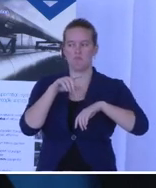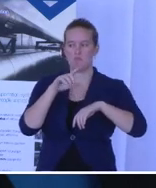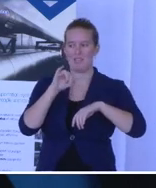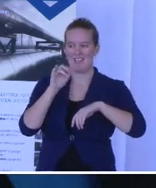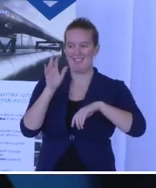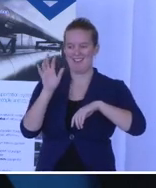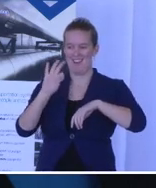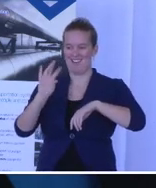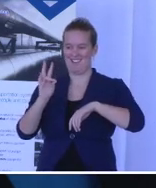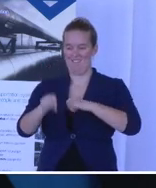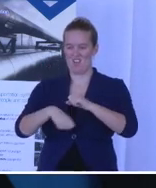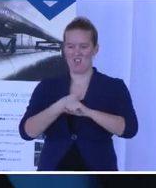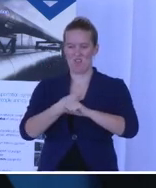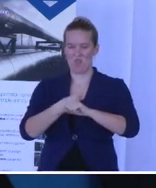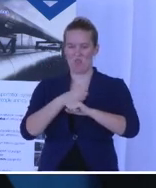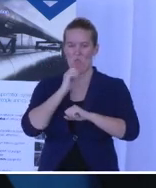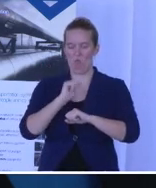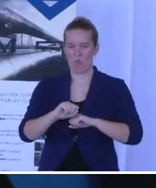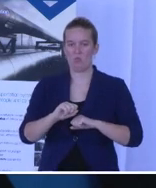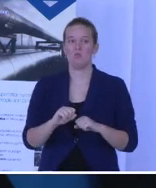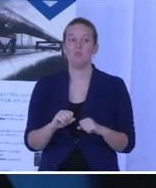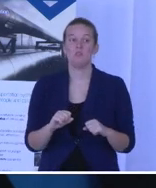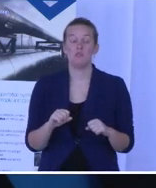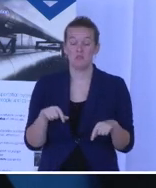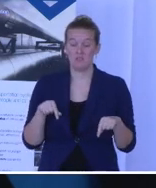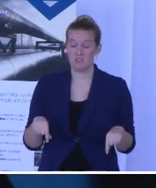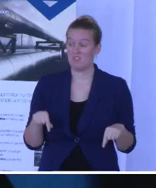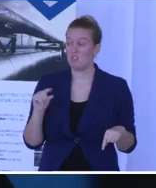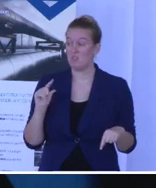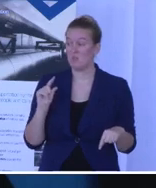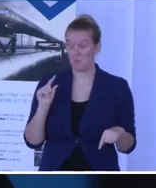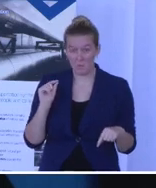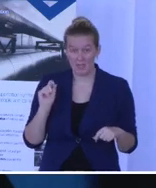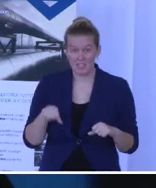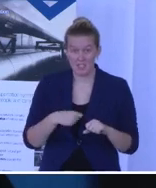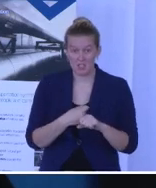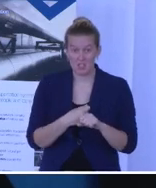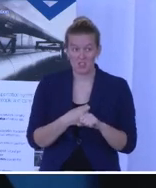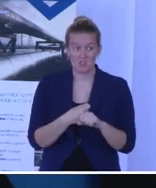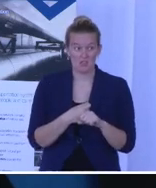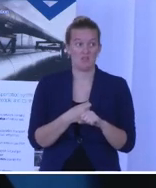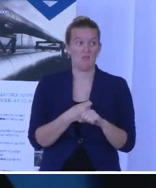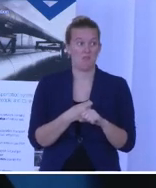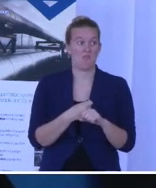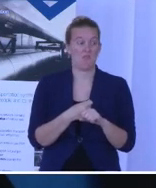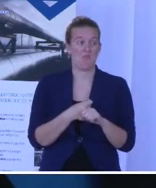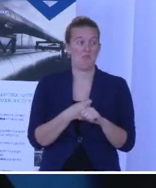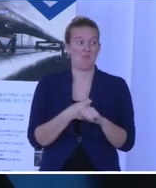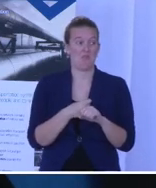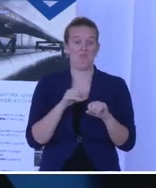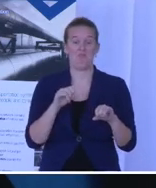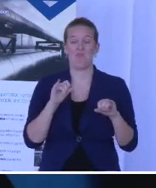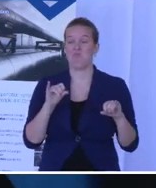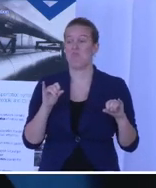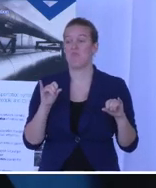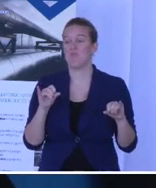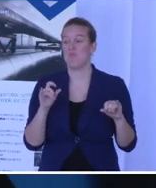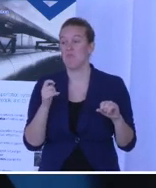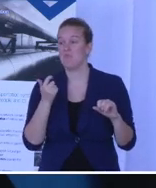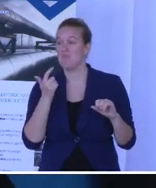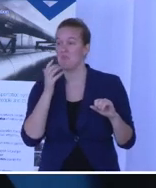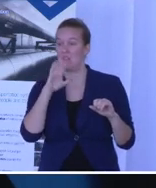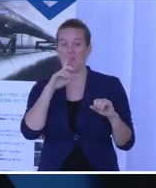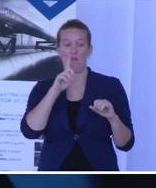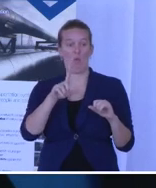old. 20 years is a blink of an eye in the life of a